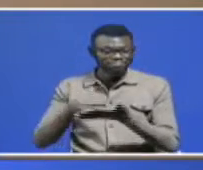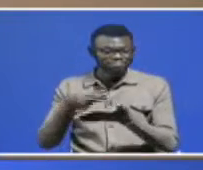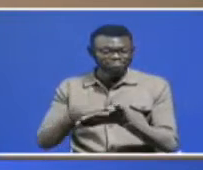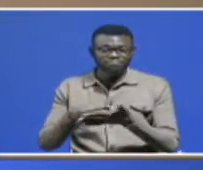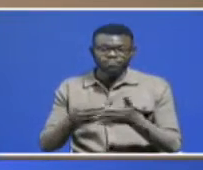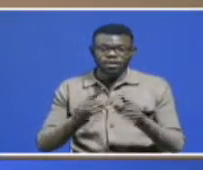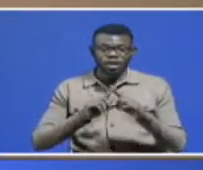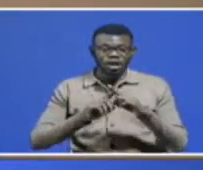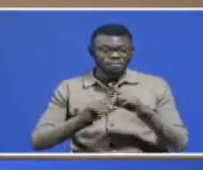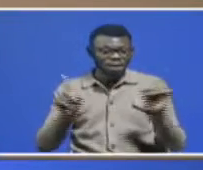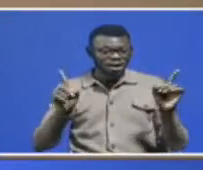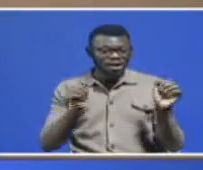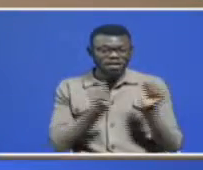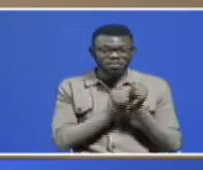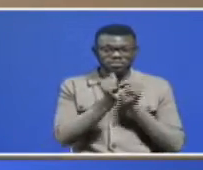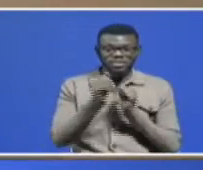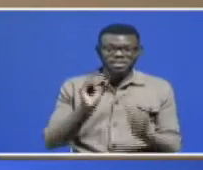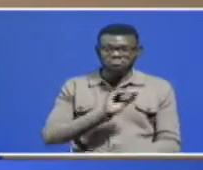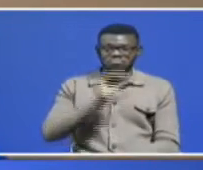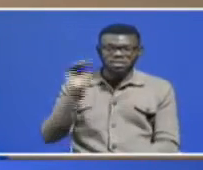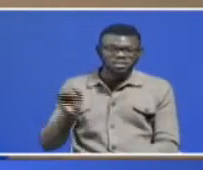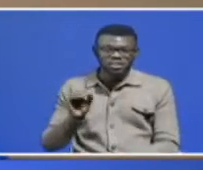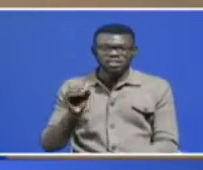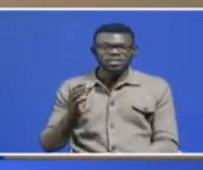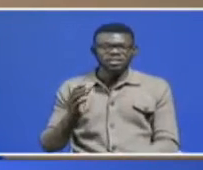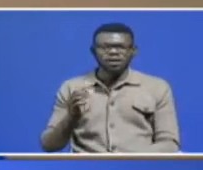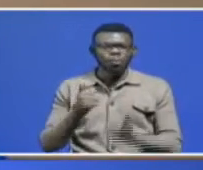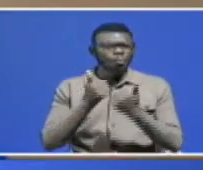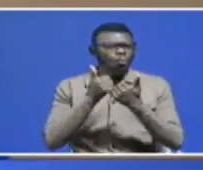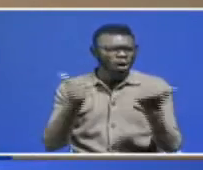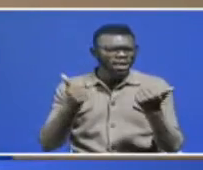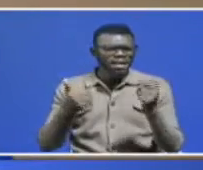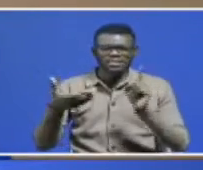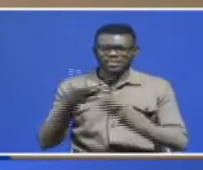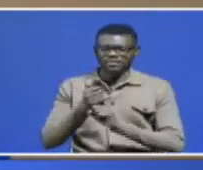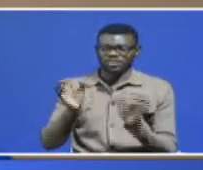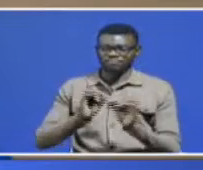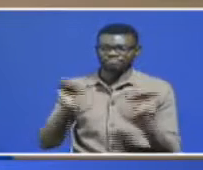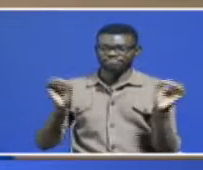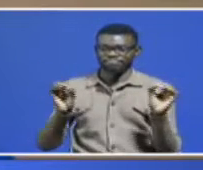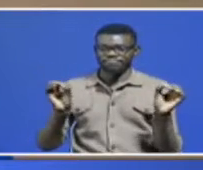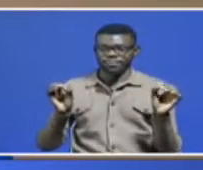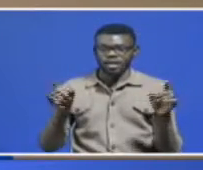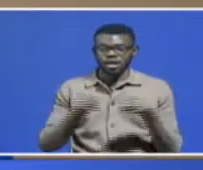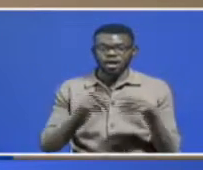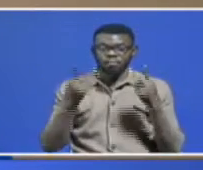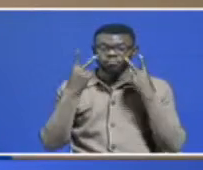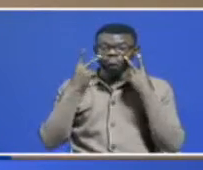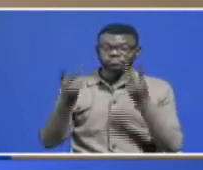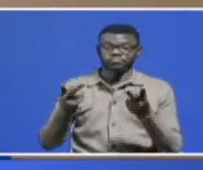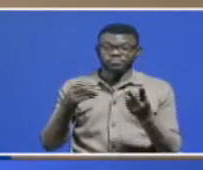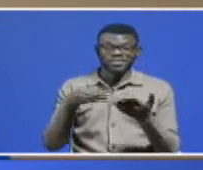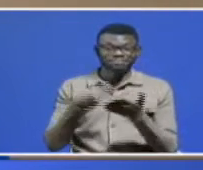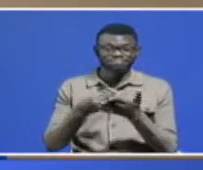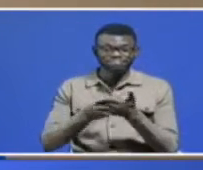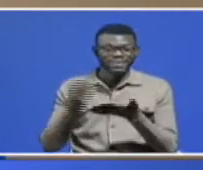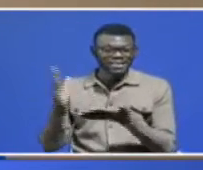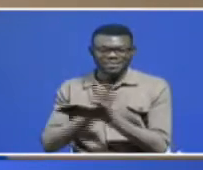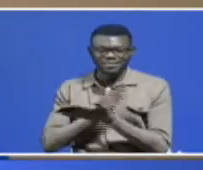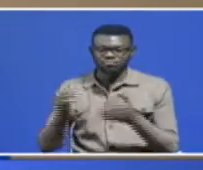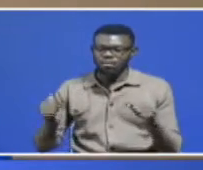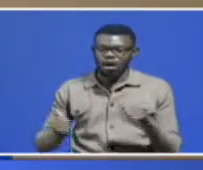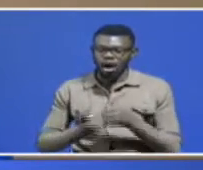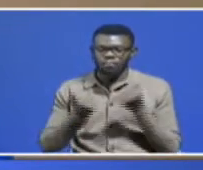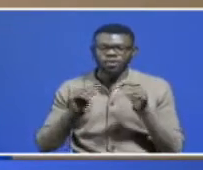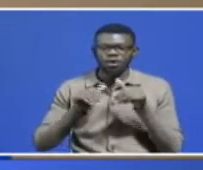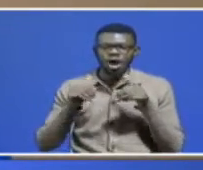that 15% has not even been properly achieved. Of course, you can say right now, when we look at how the revenue sharing has gone, it's